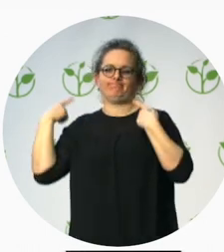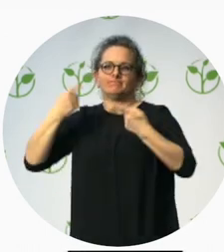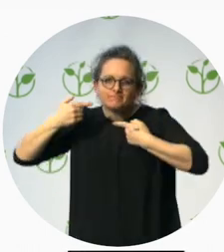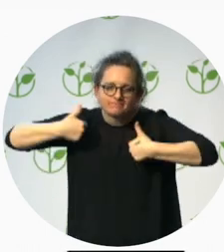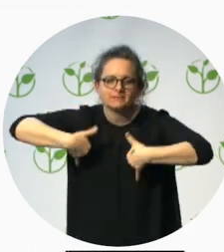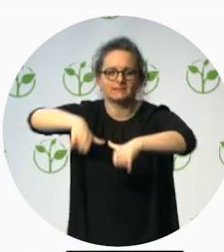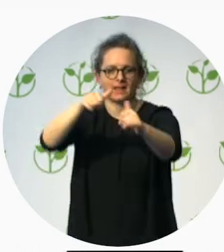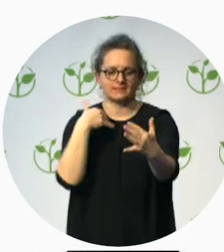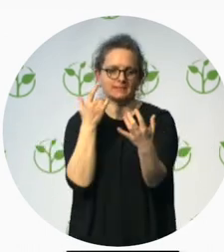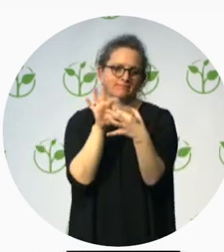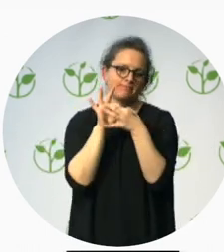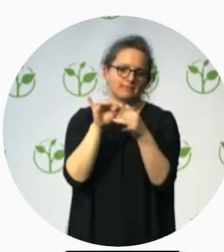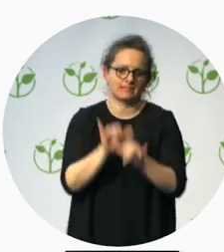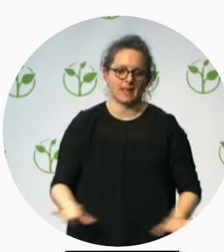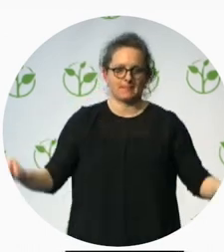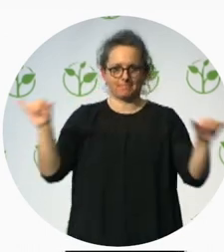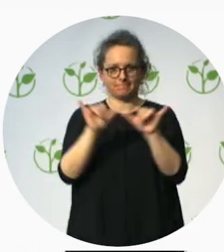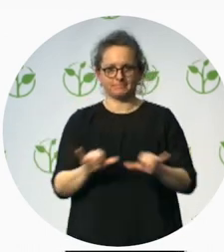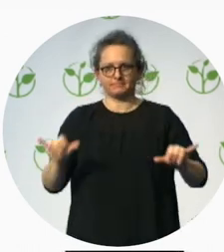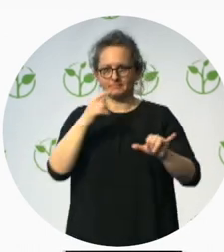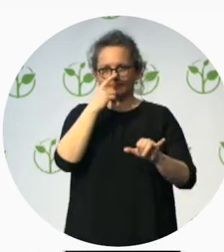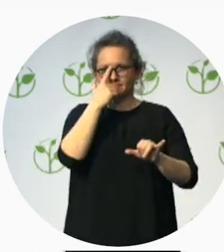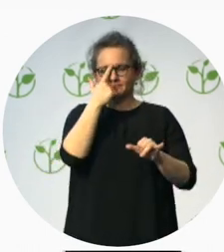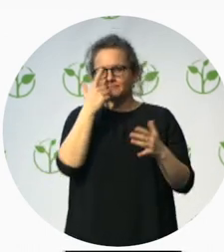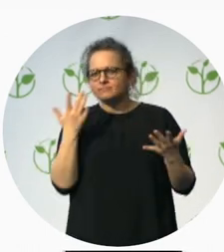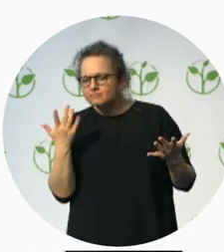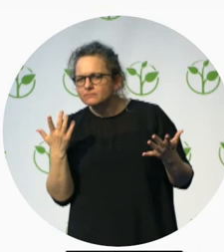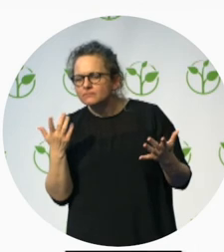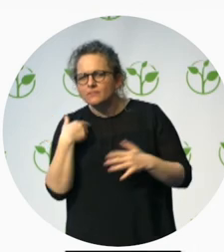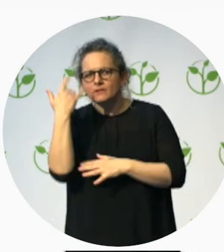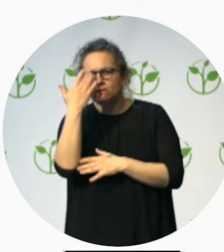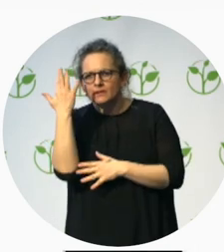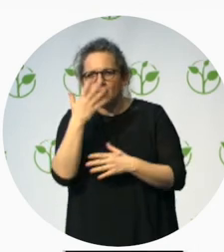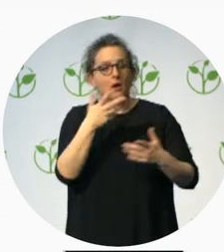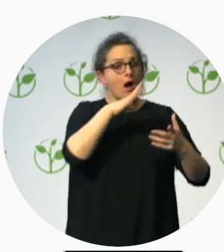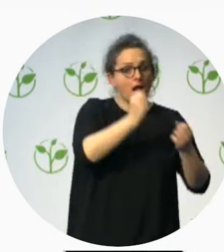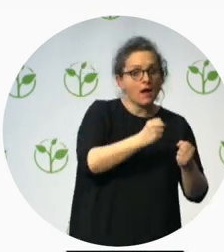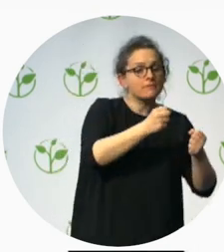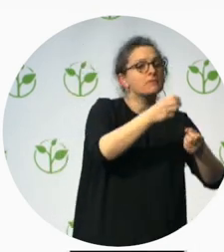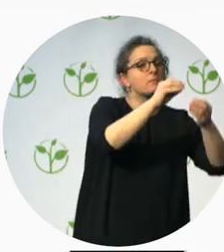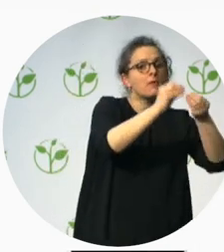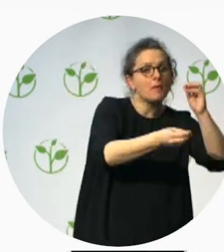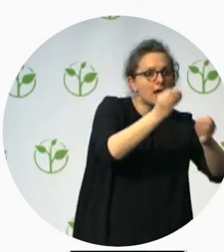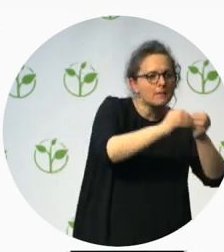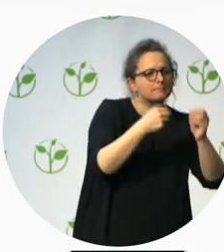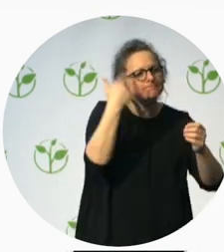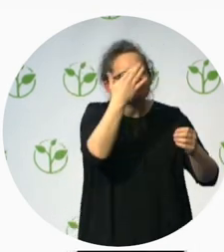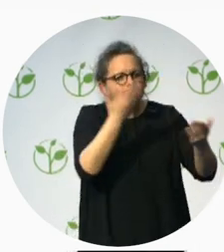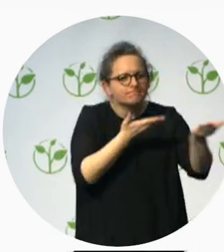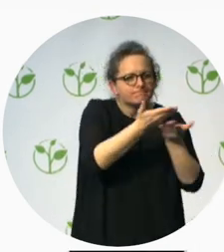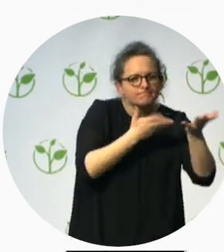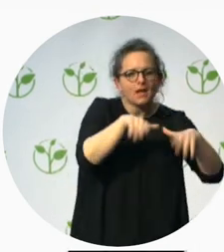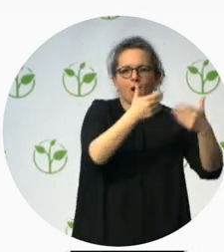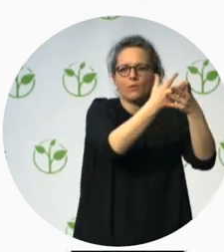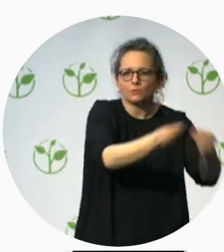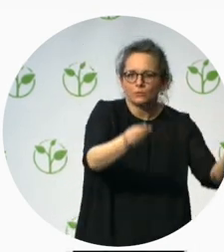analysis of patterns of solutions and various kinds of collaboration. This year's Zero